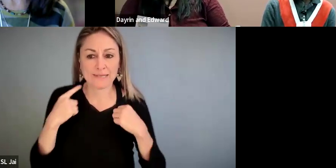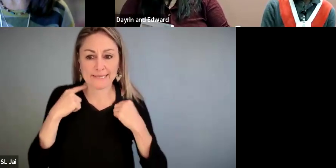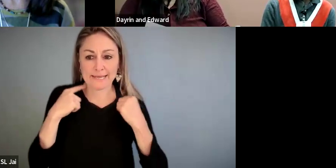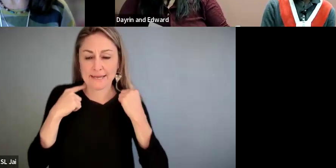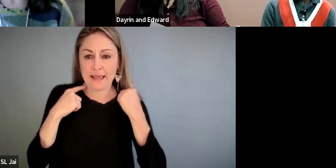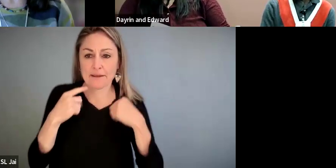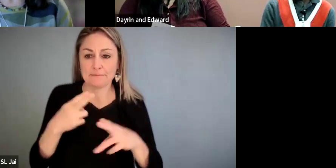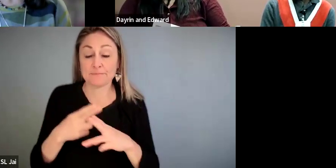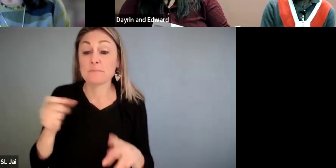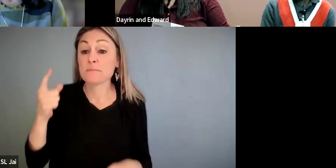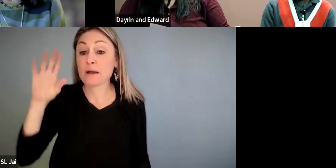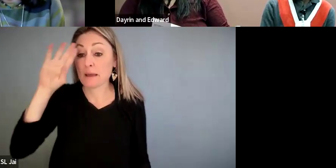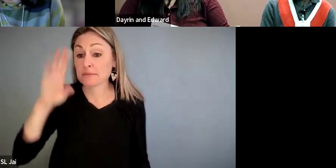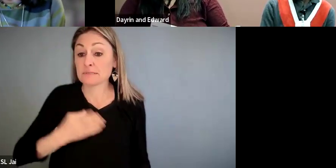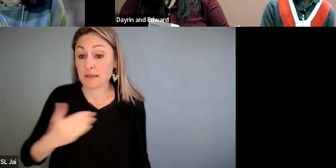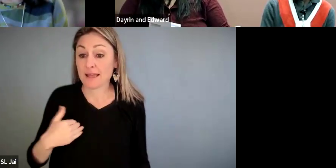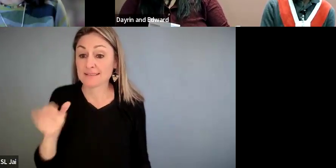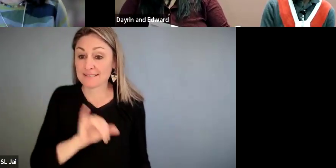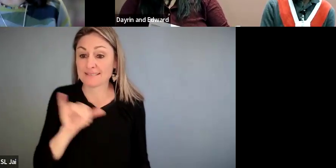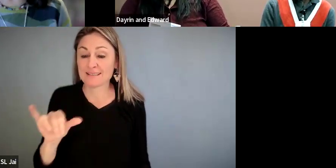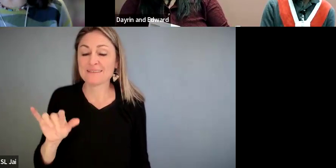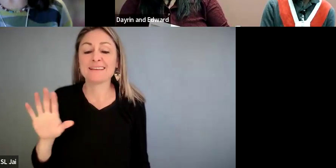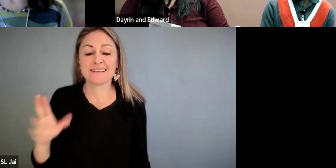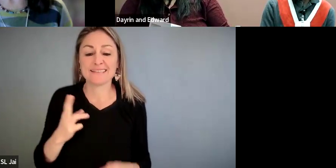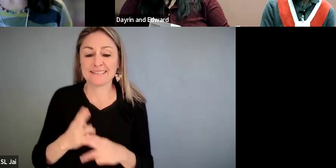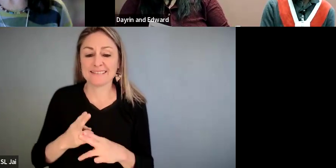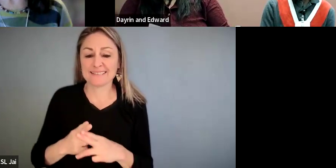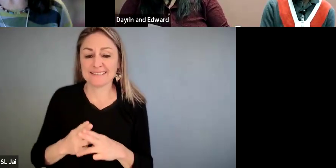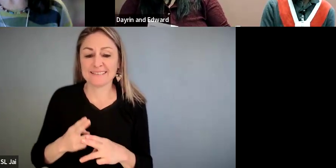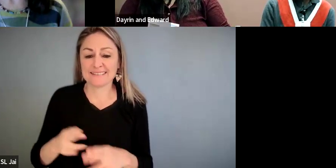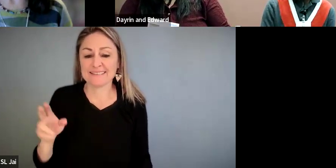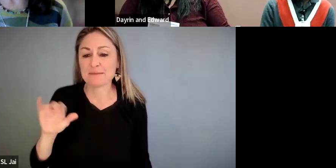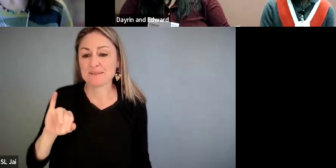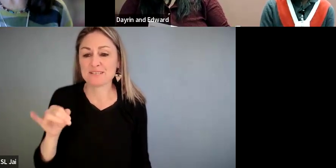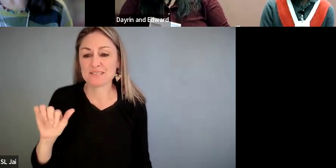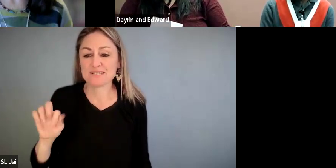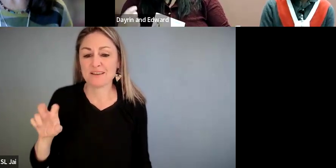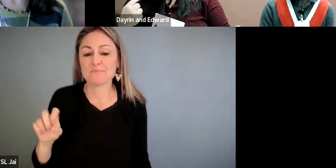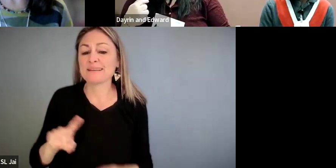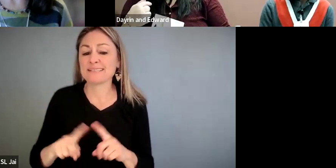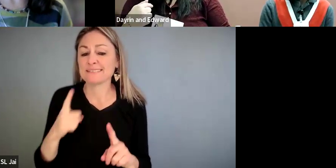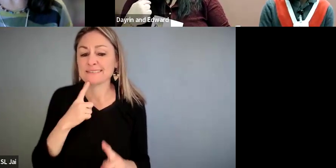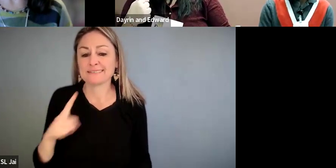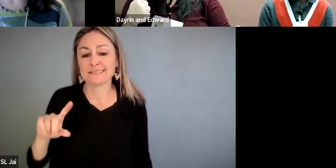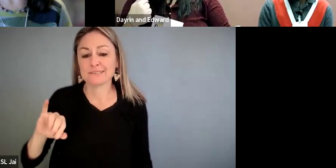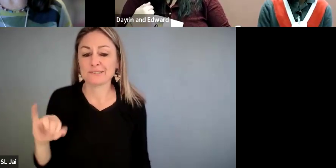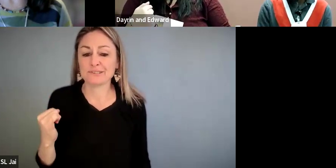my profile card and his name is Javes, but he go by JB. And so